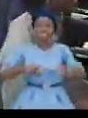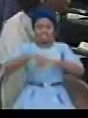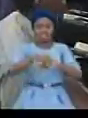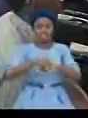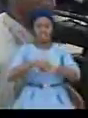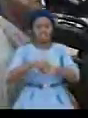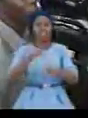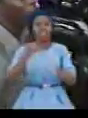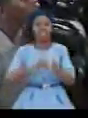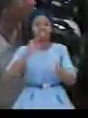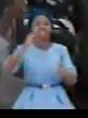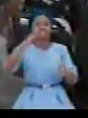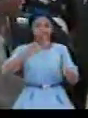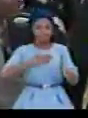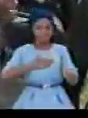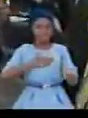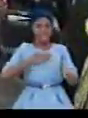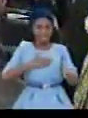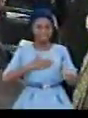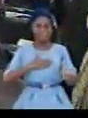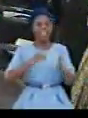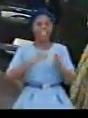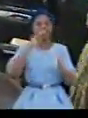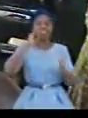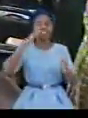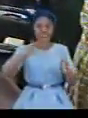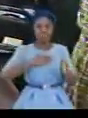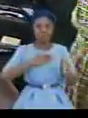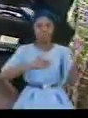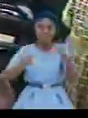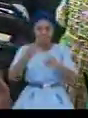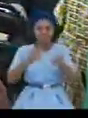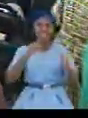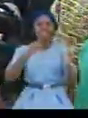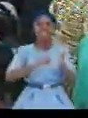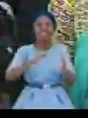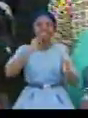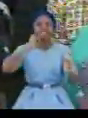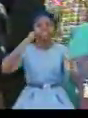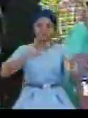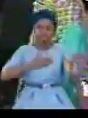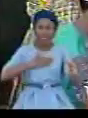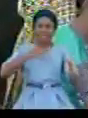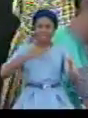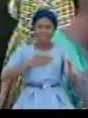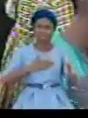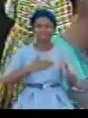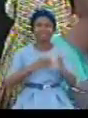It's mine. It's mine. It's mine.